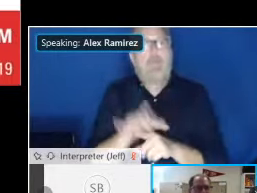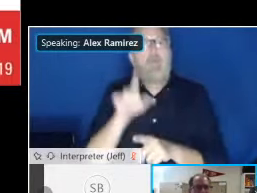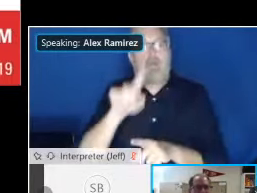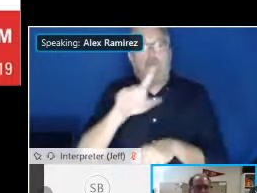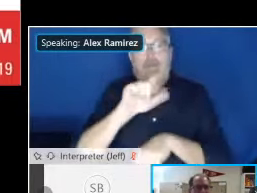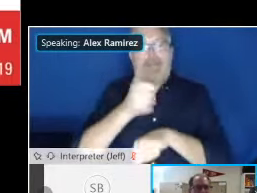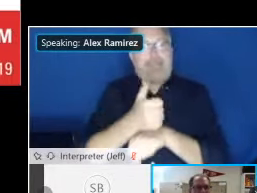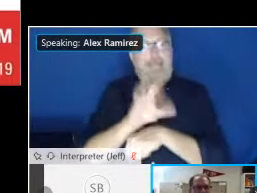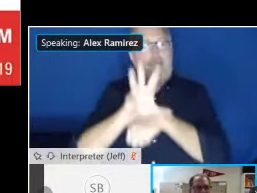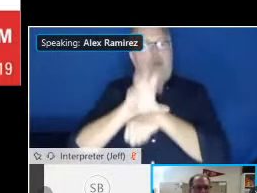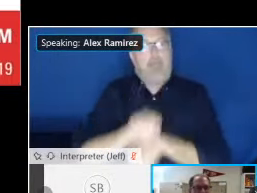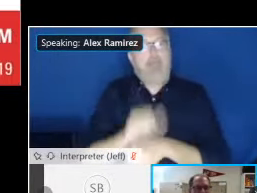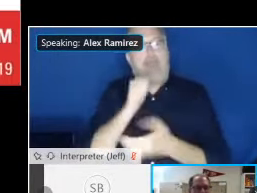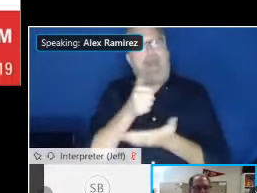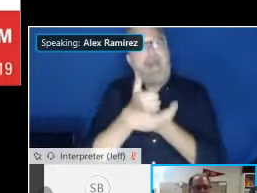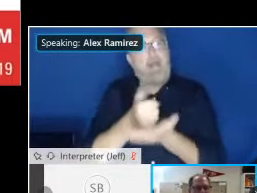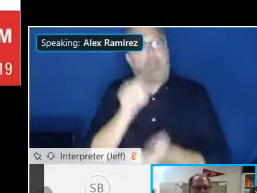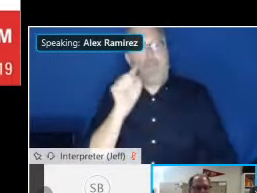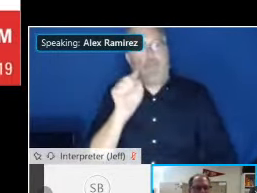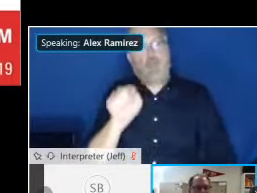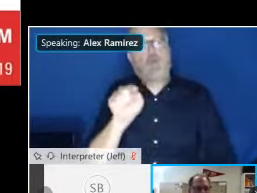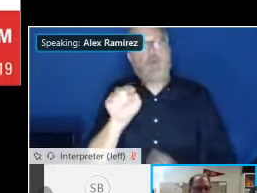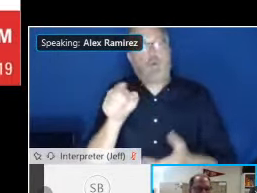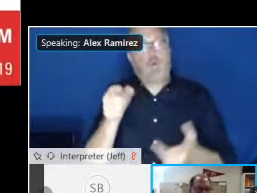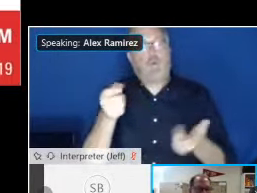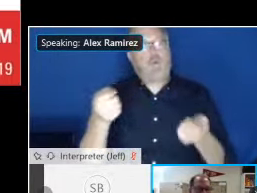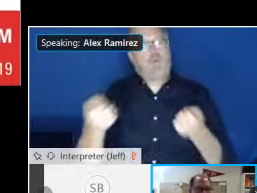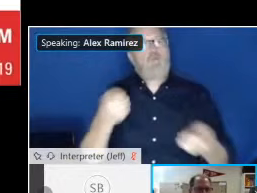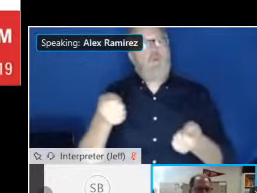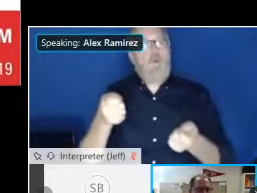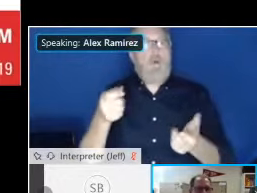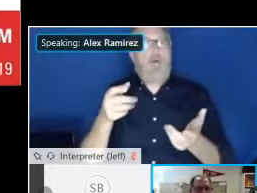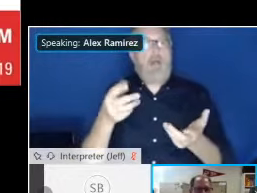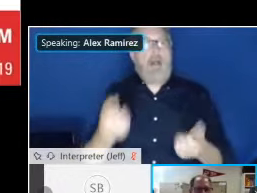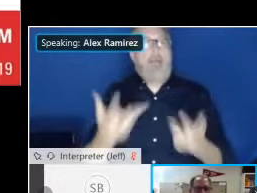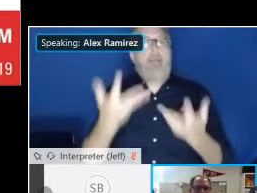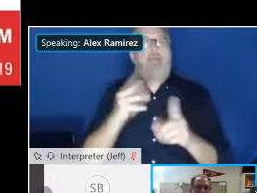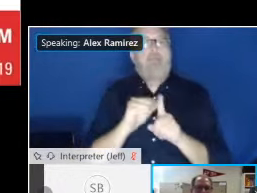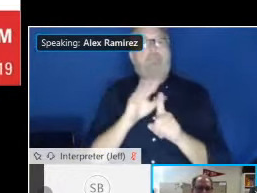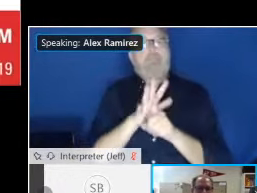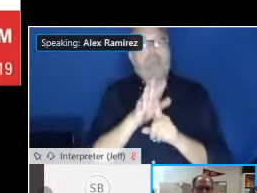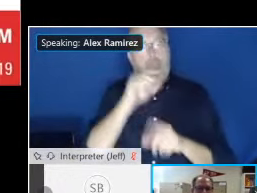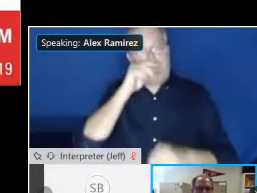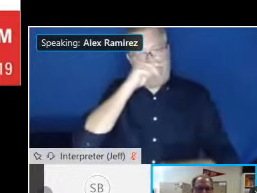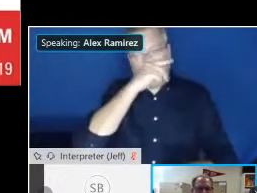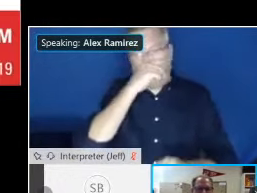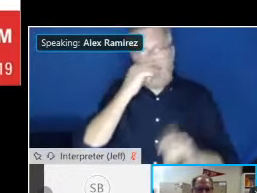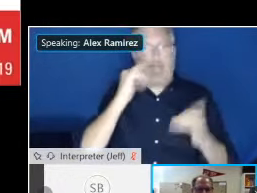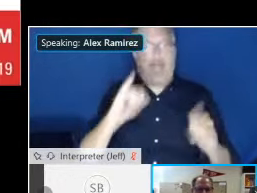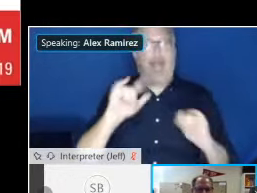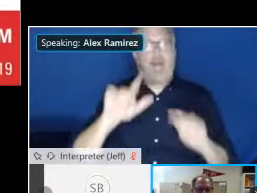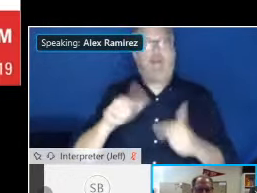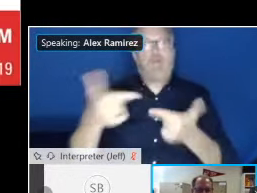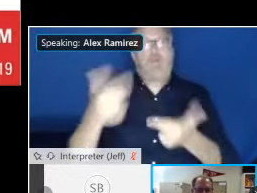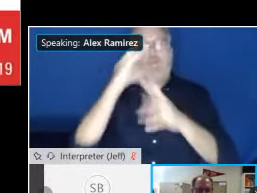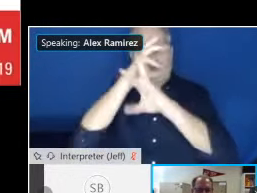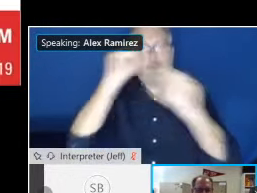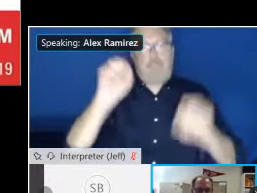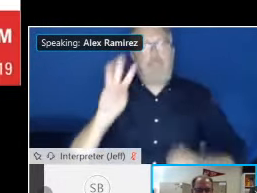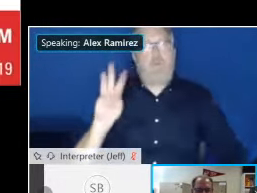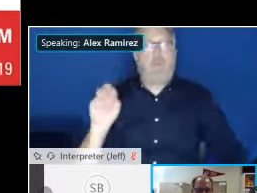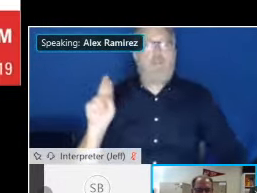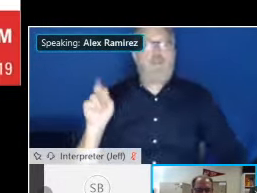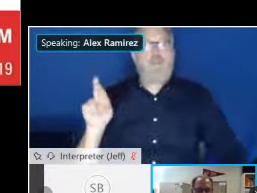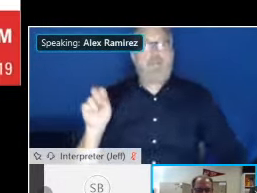practices that can help you mitigate that exposure. So with that, I'll give it back to you, President